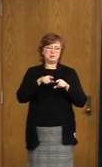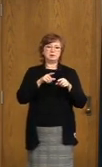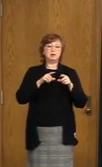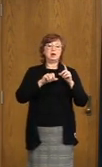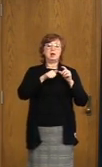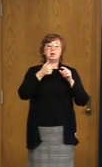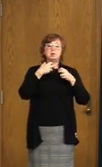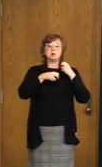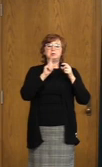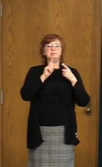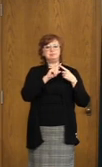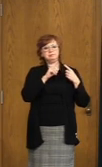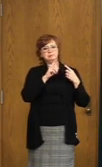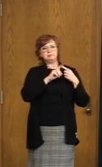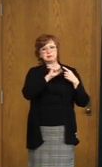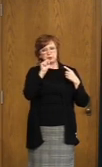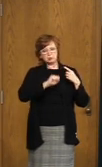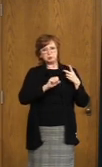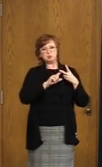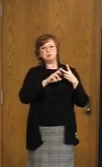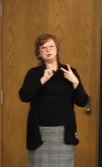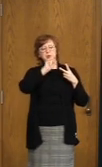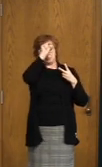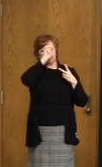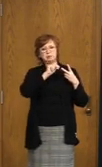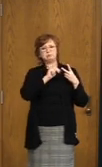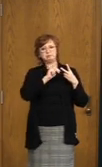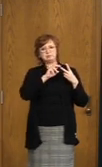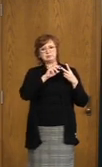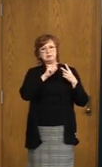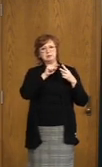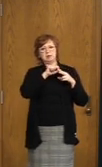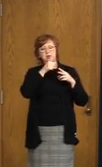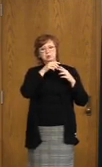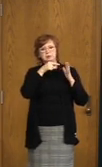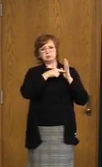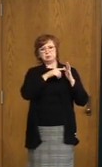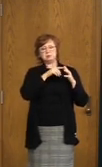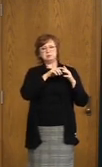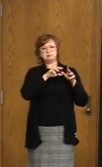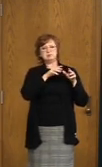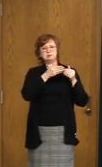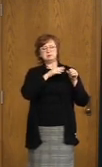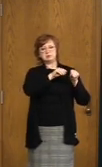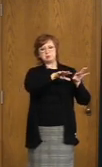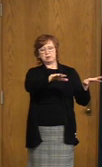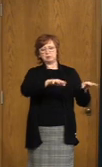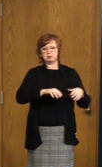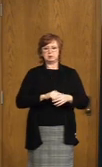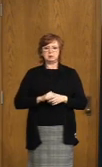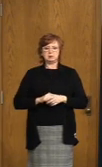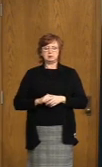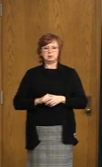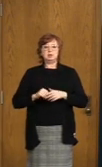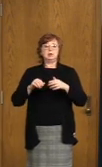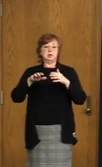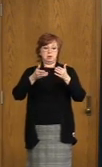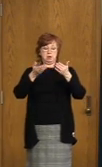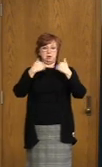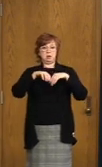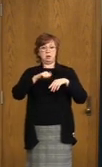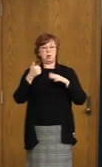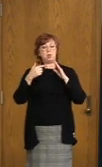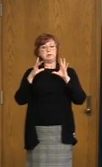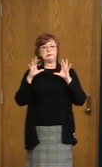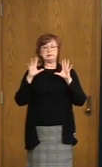of course, if you live in a setting where there's crowding in the household, you can't safely isolate as a case. Public health and social services are